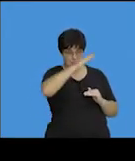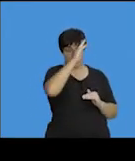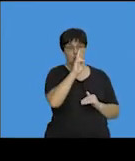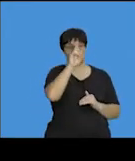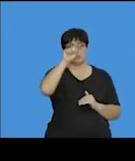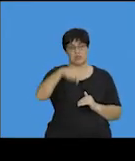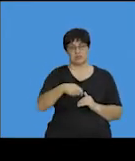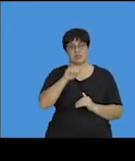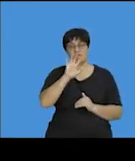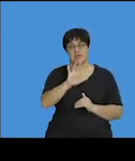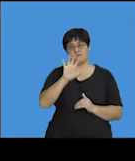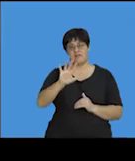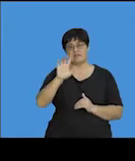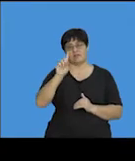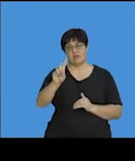is